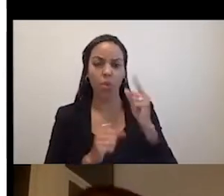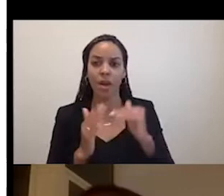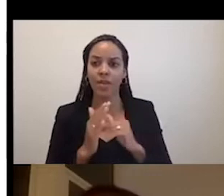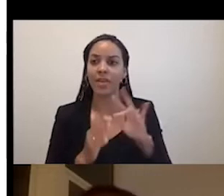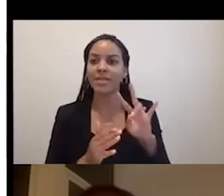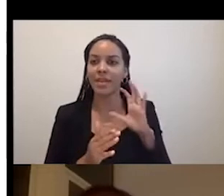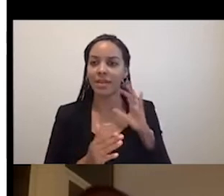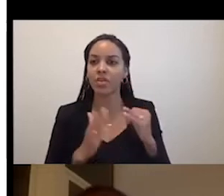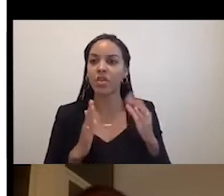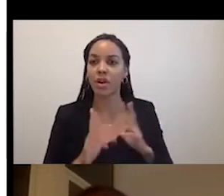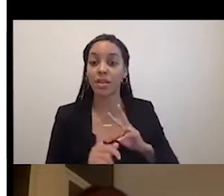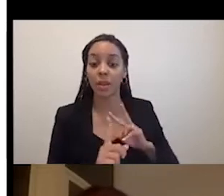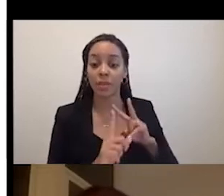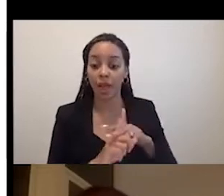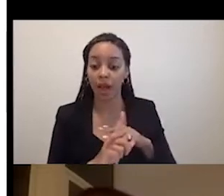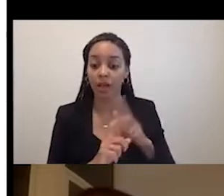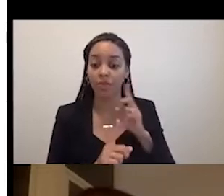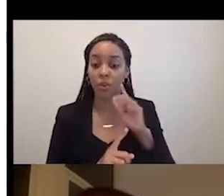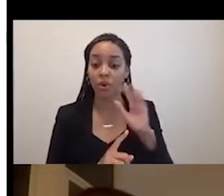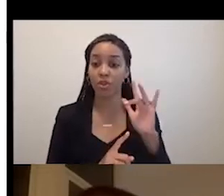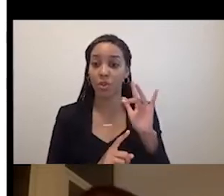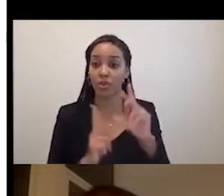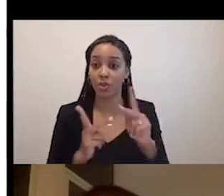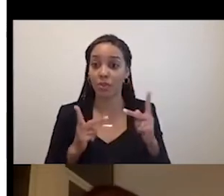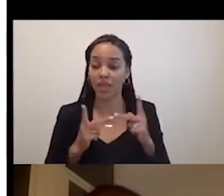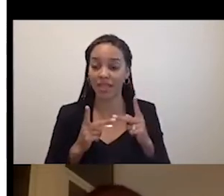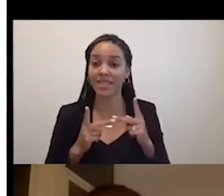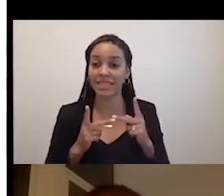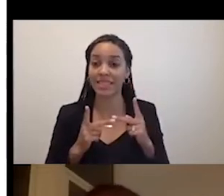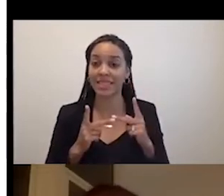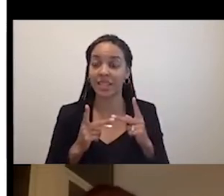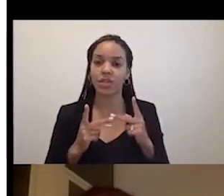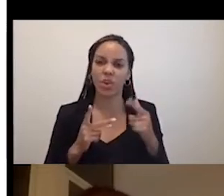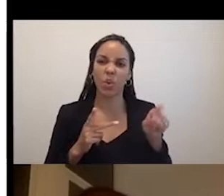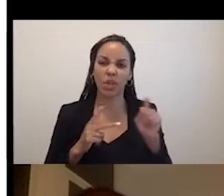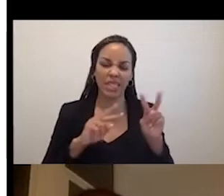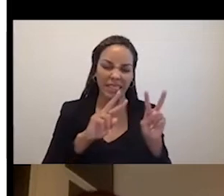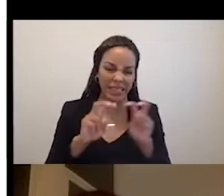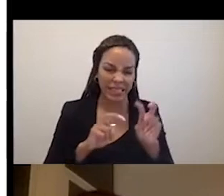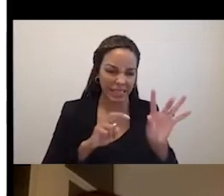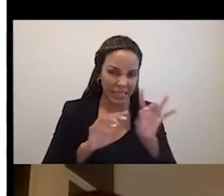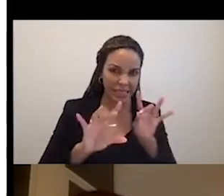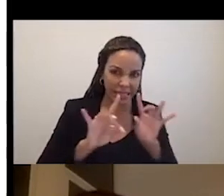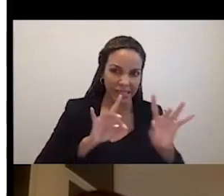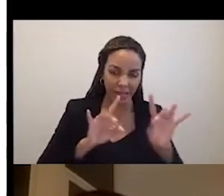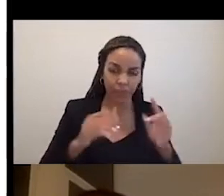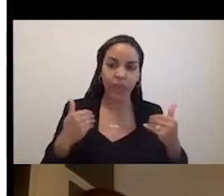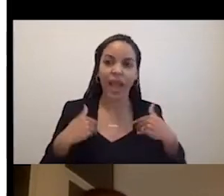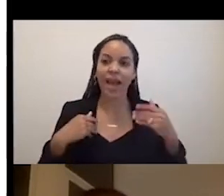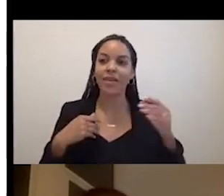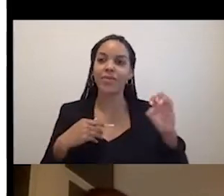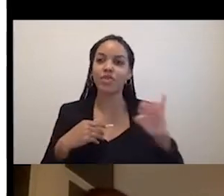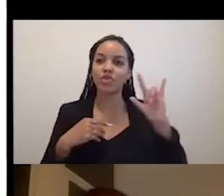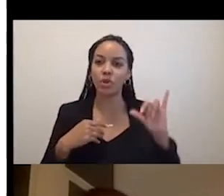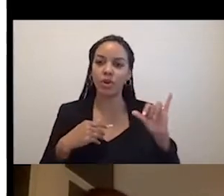1,700 artists applied for 23 places, and we're just in the middle of working on that. And we have a jury which rotates